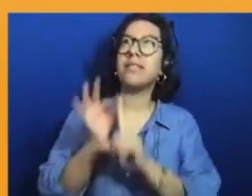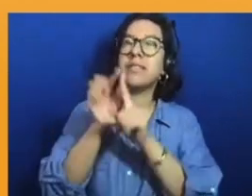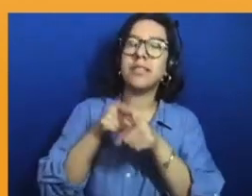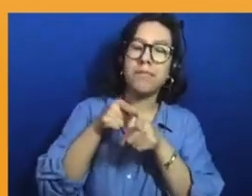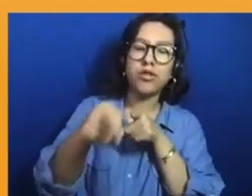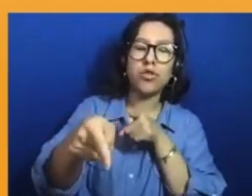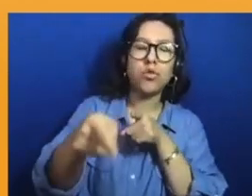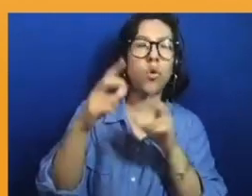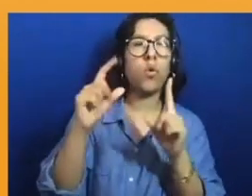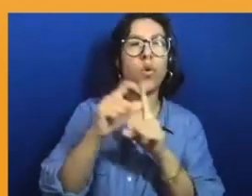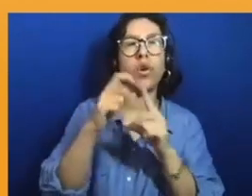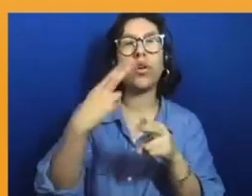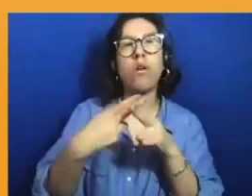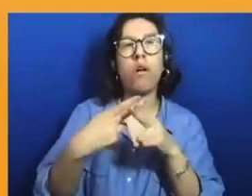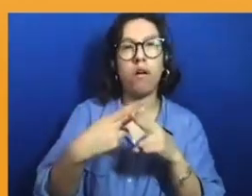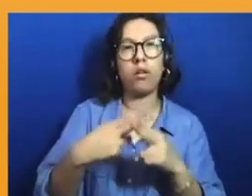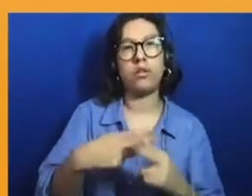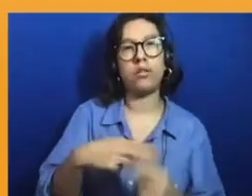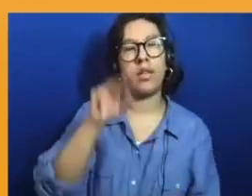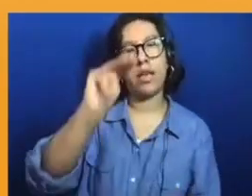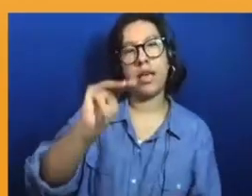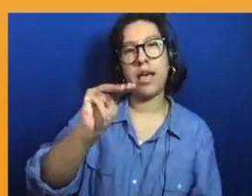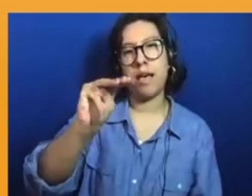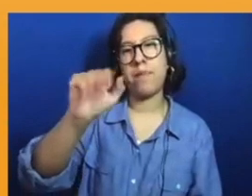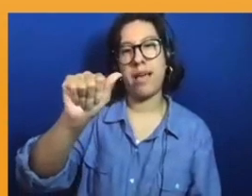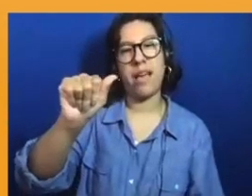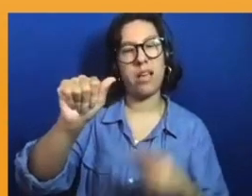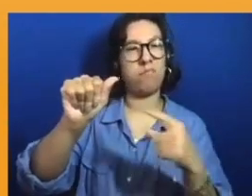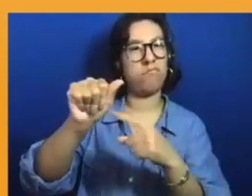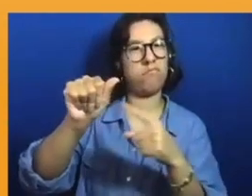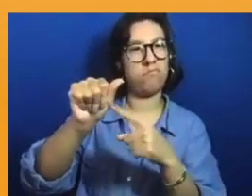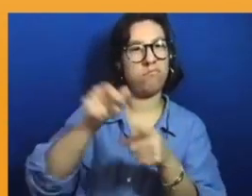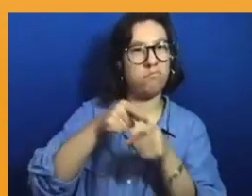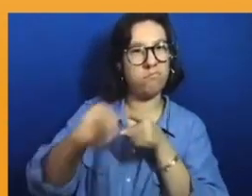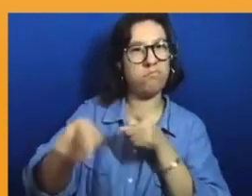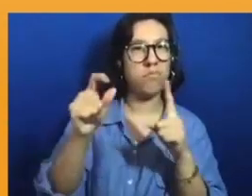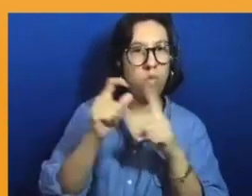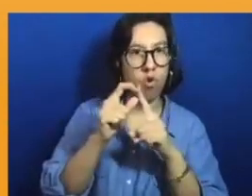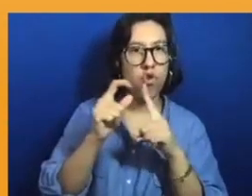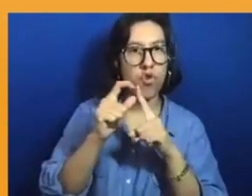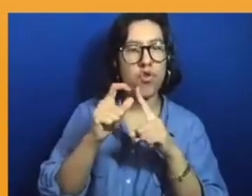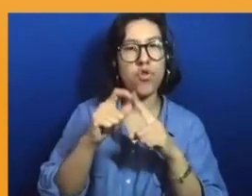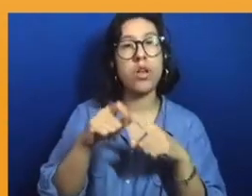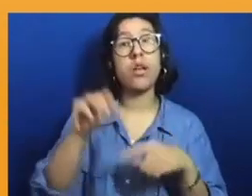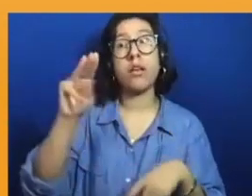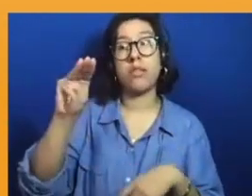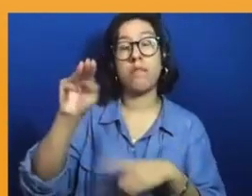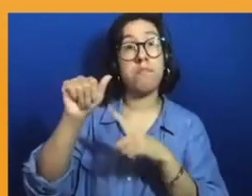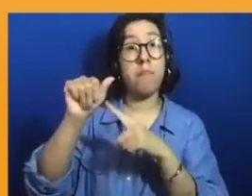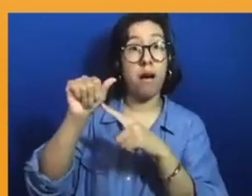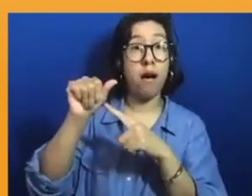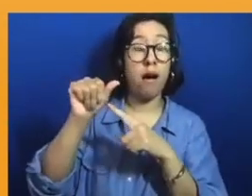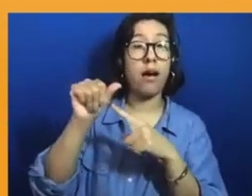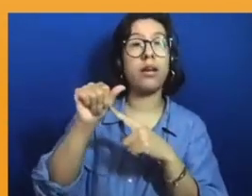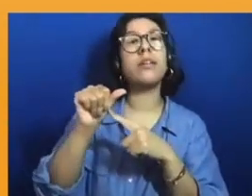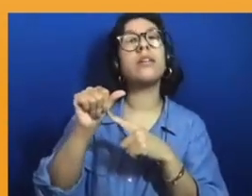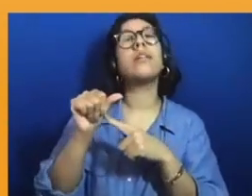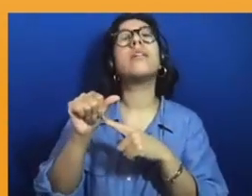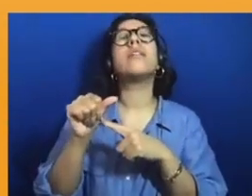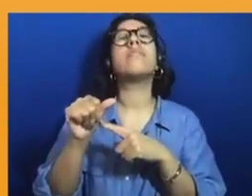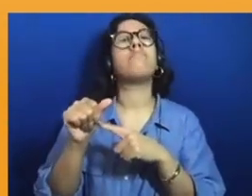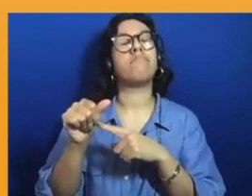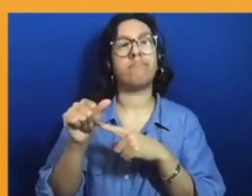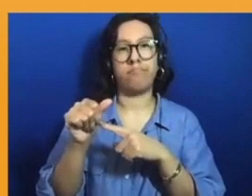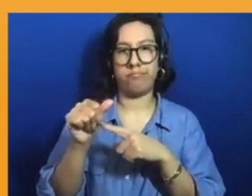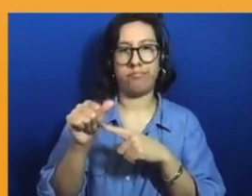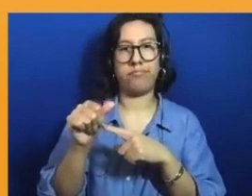word called ma, M-A. And the ma is interval